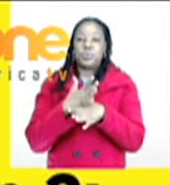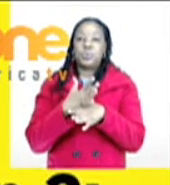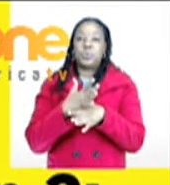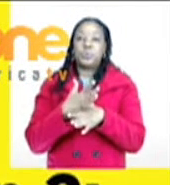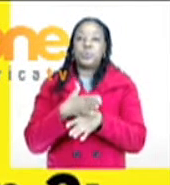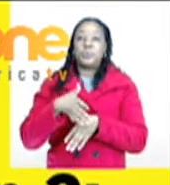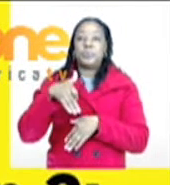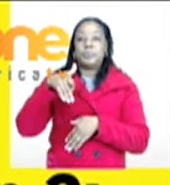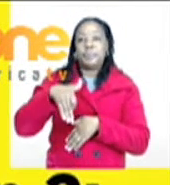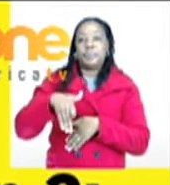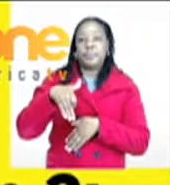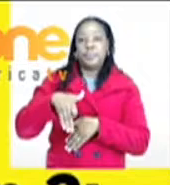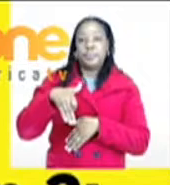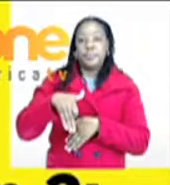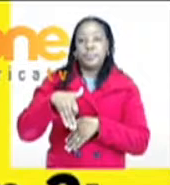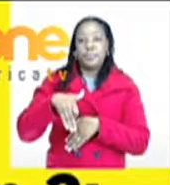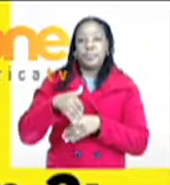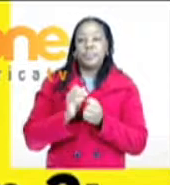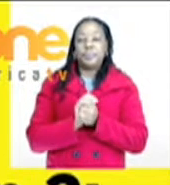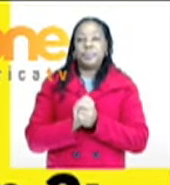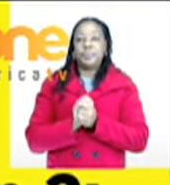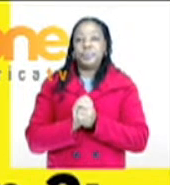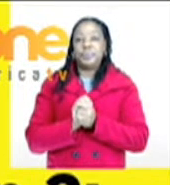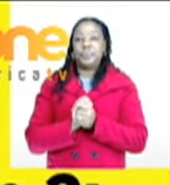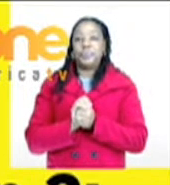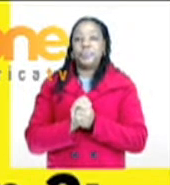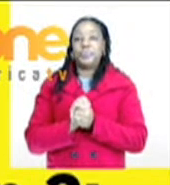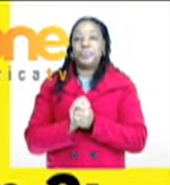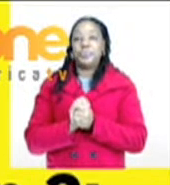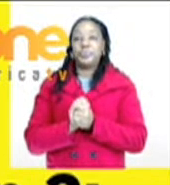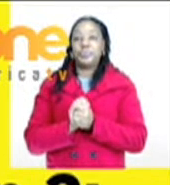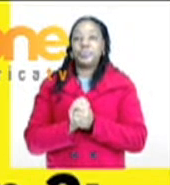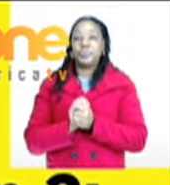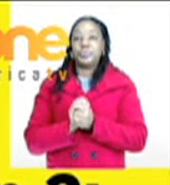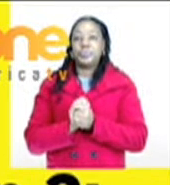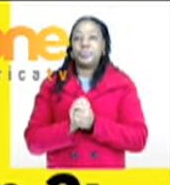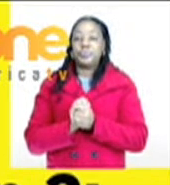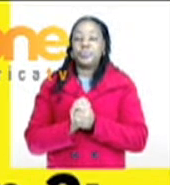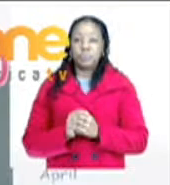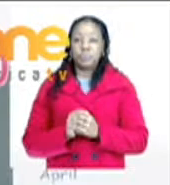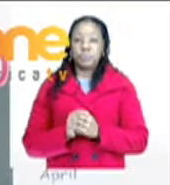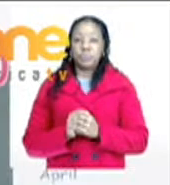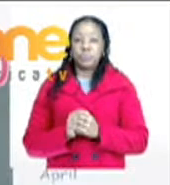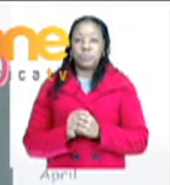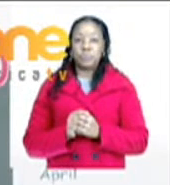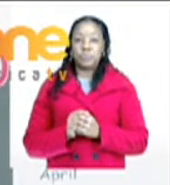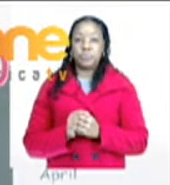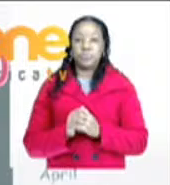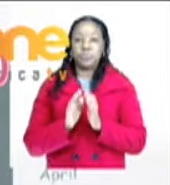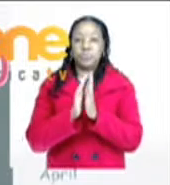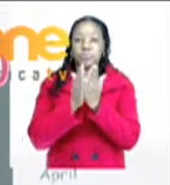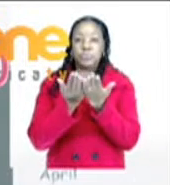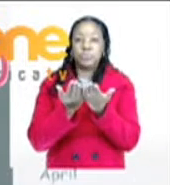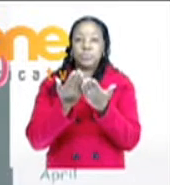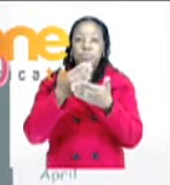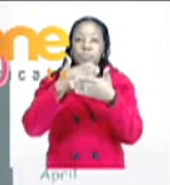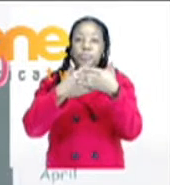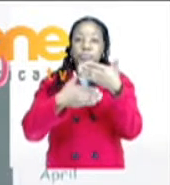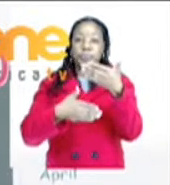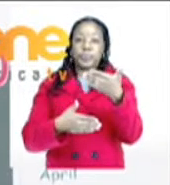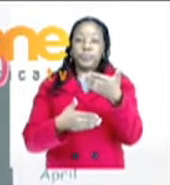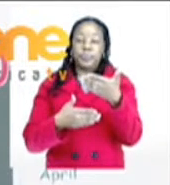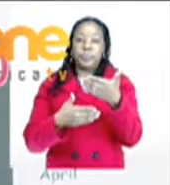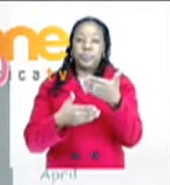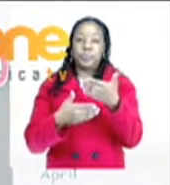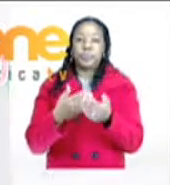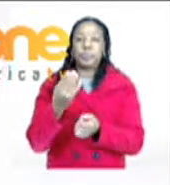Today's lesson is lesson 2, and the theme is Namibia. Let's turn over to page